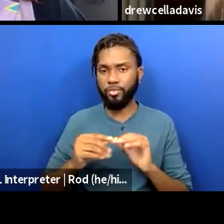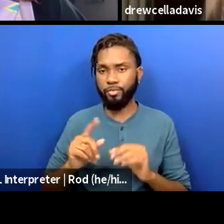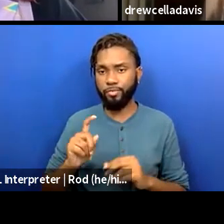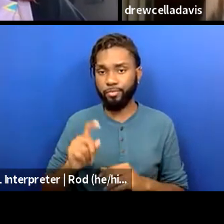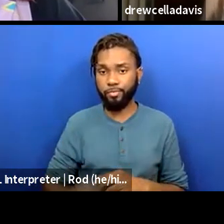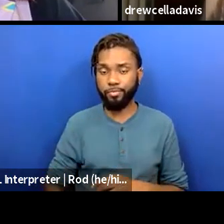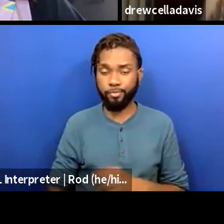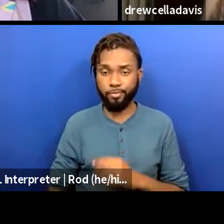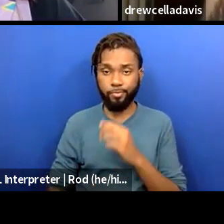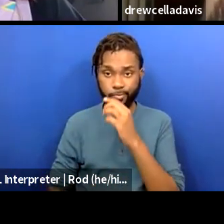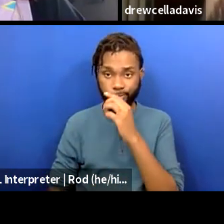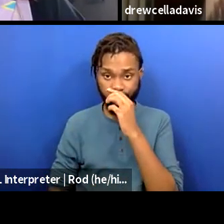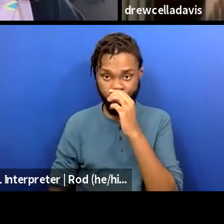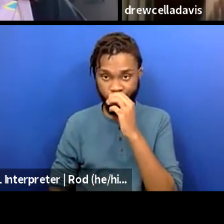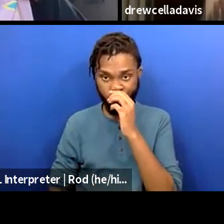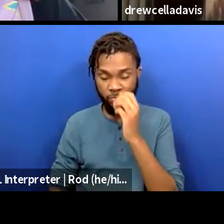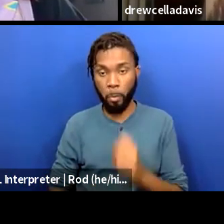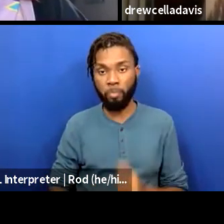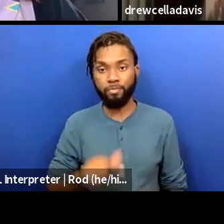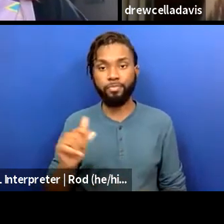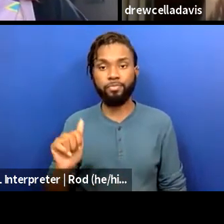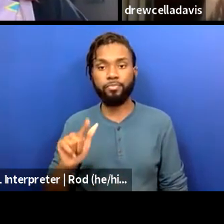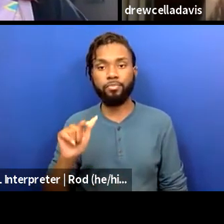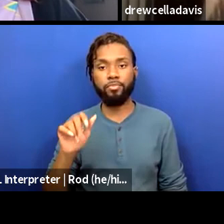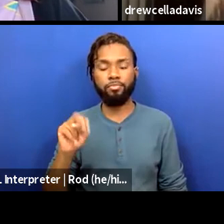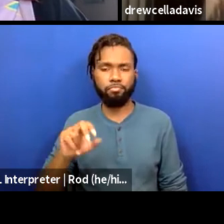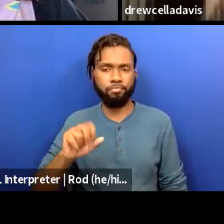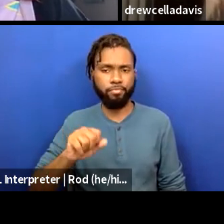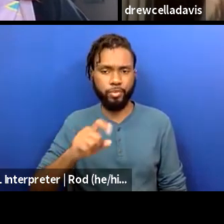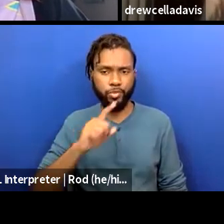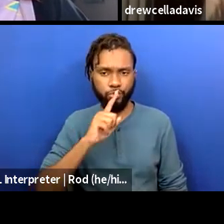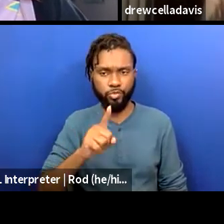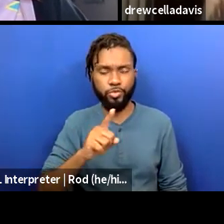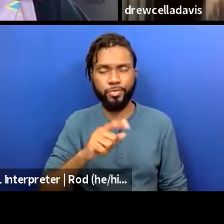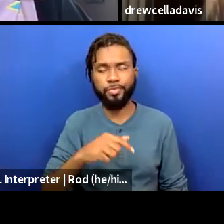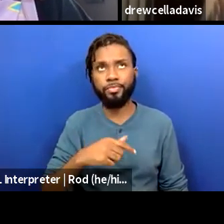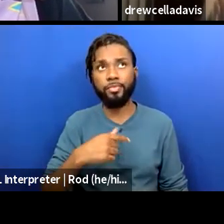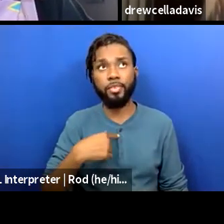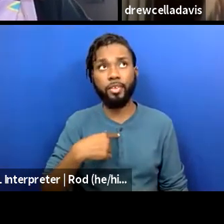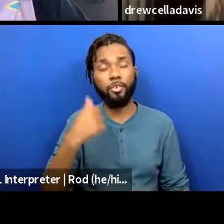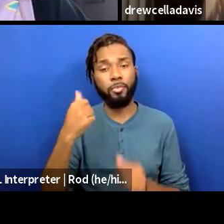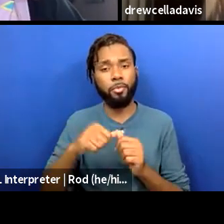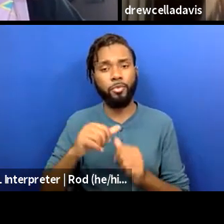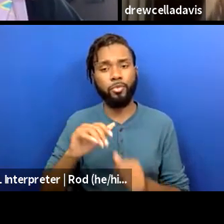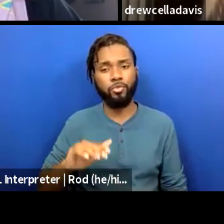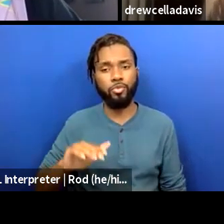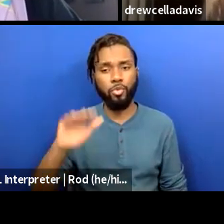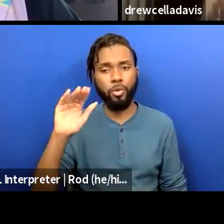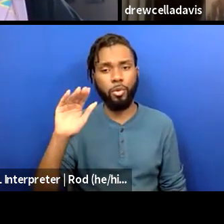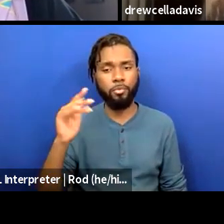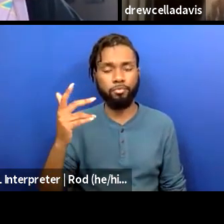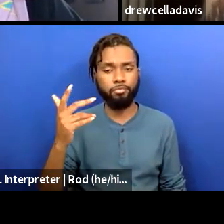Sure, yeah. I remember growing up what we didn't have theater so